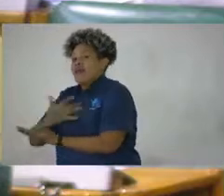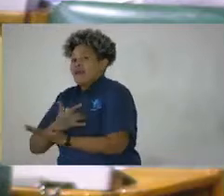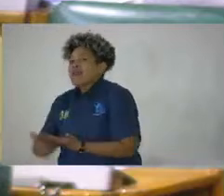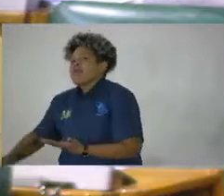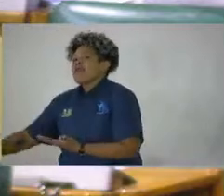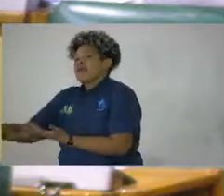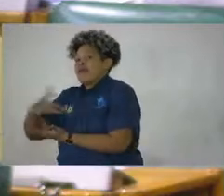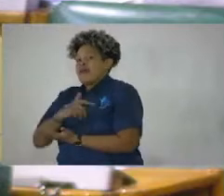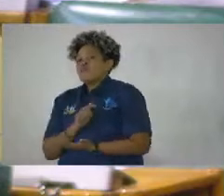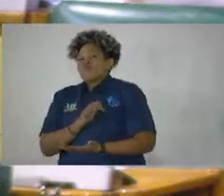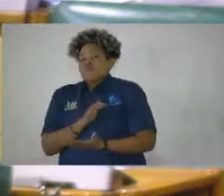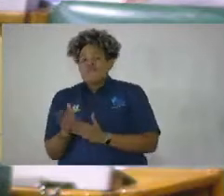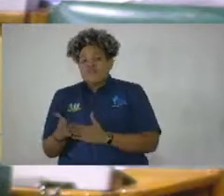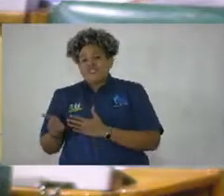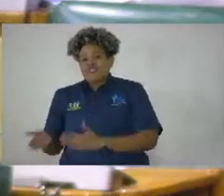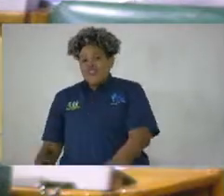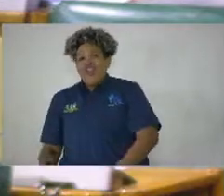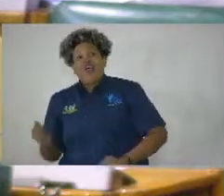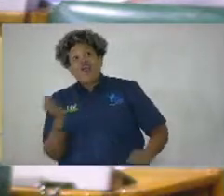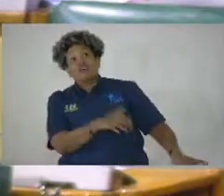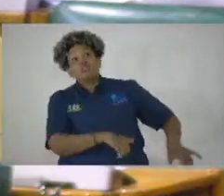fish in the net.